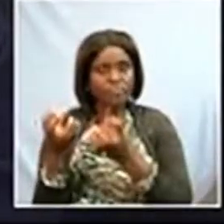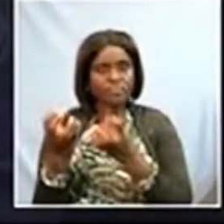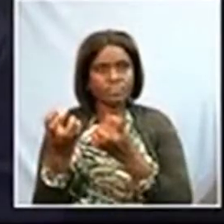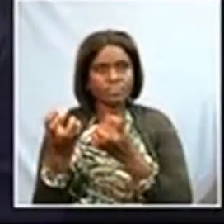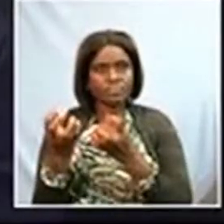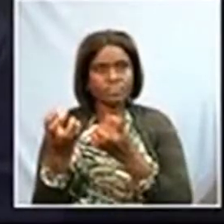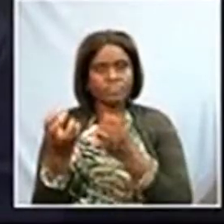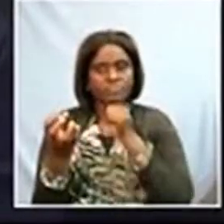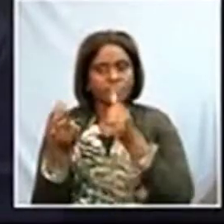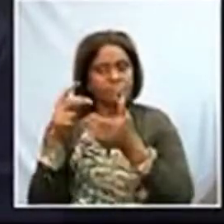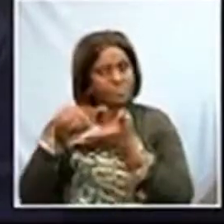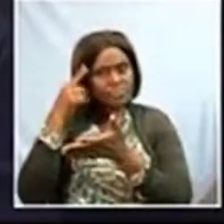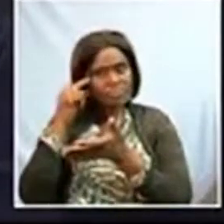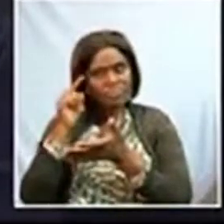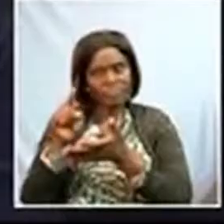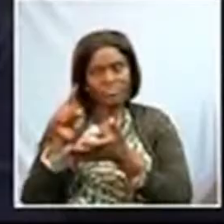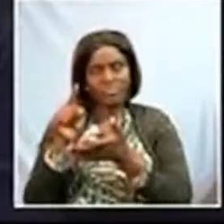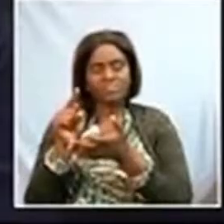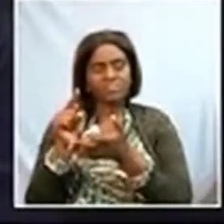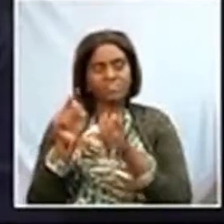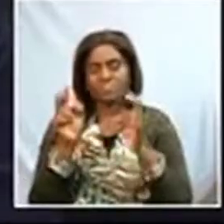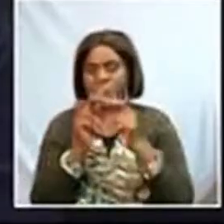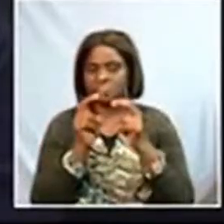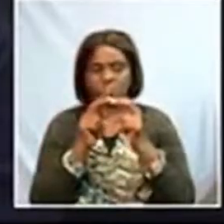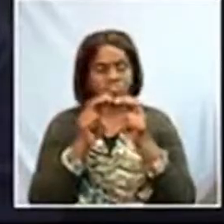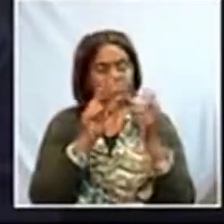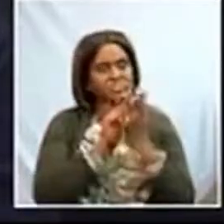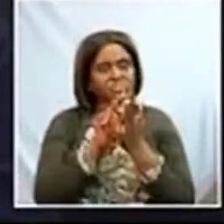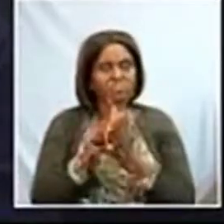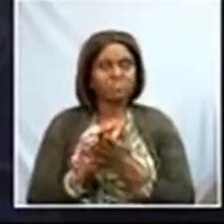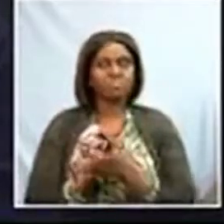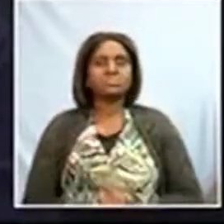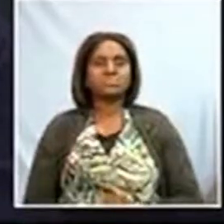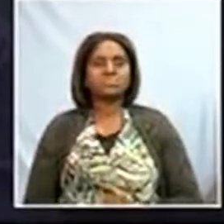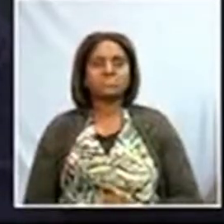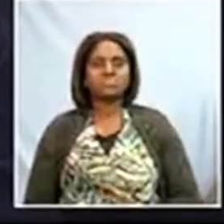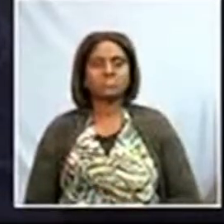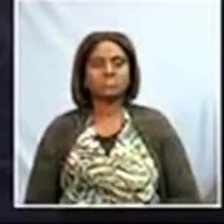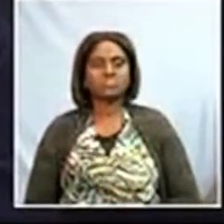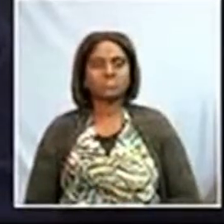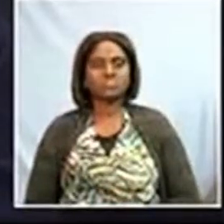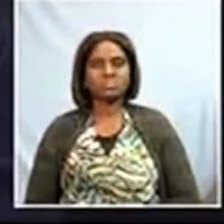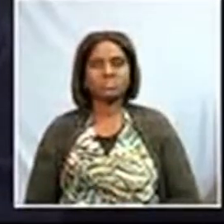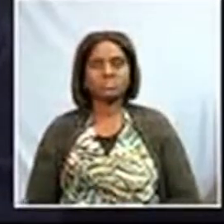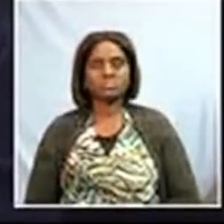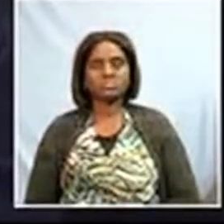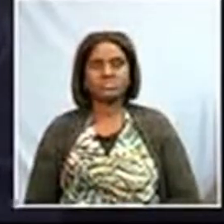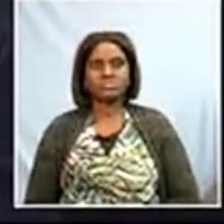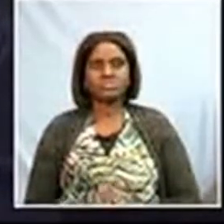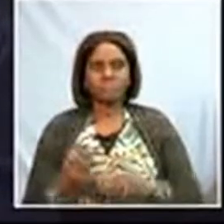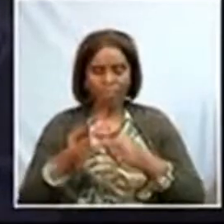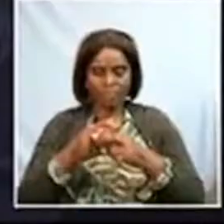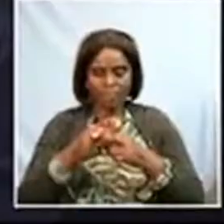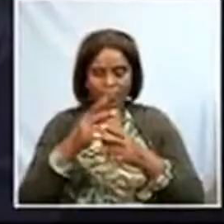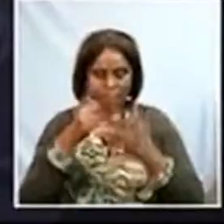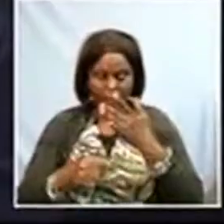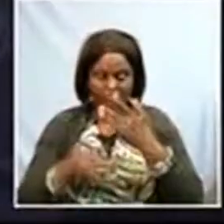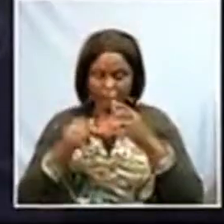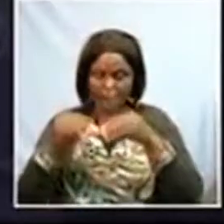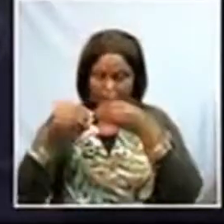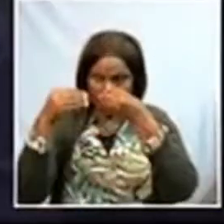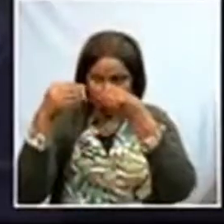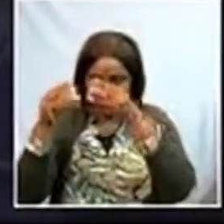we don't pay for, according to the contract that was signed. So in short, that means whatever goes into